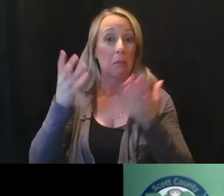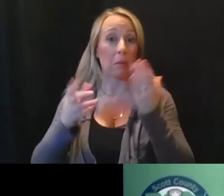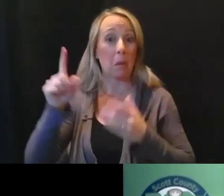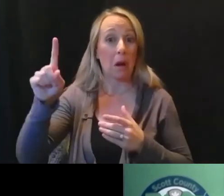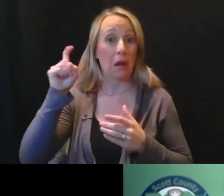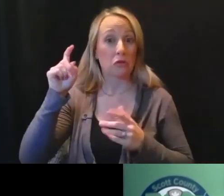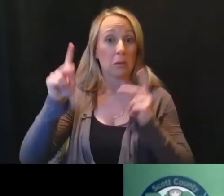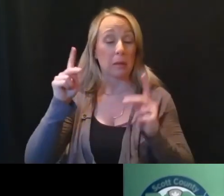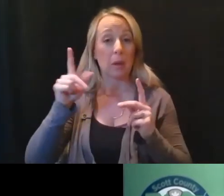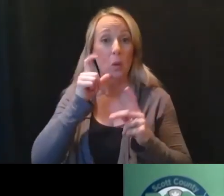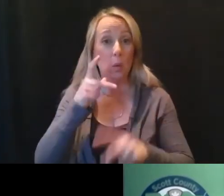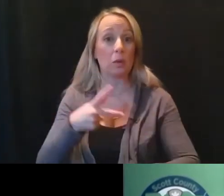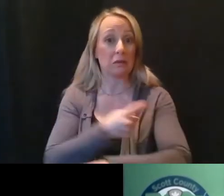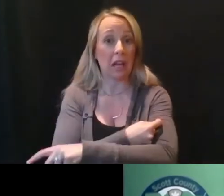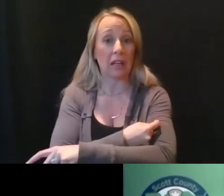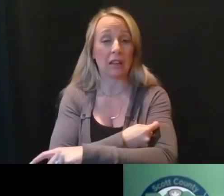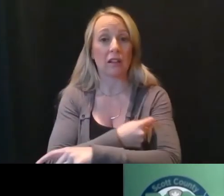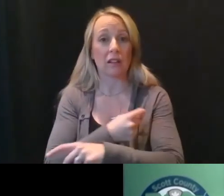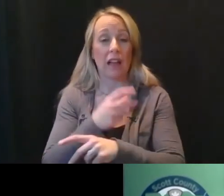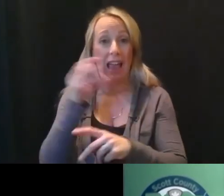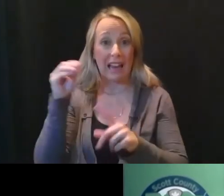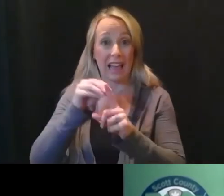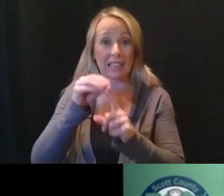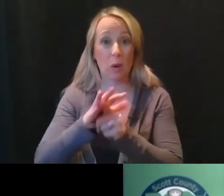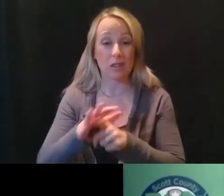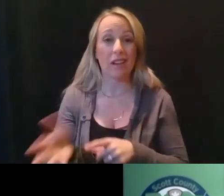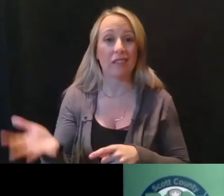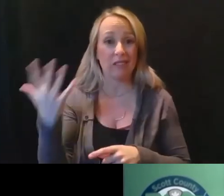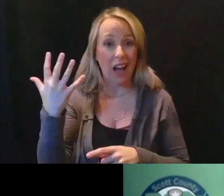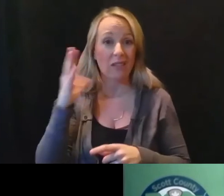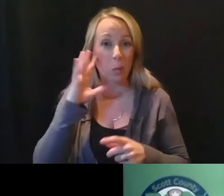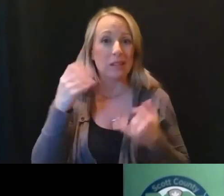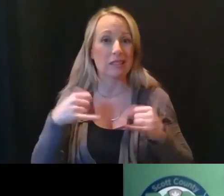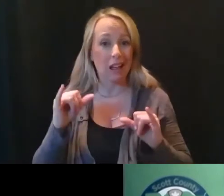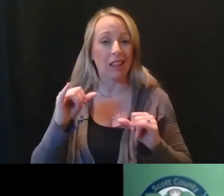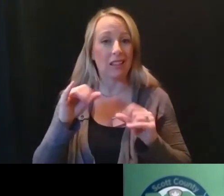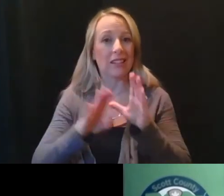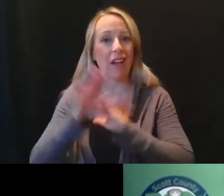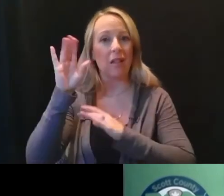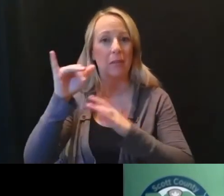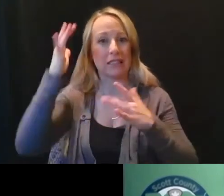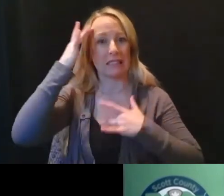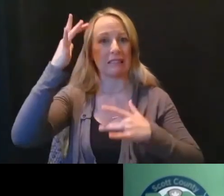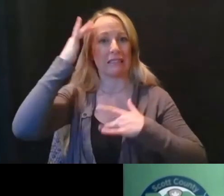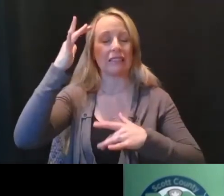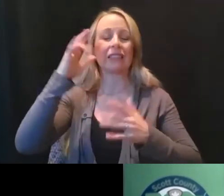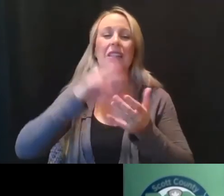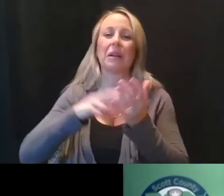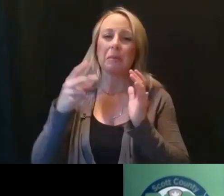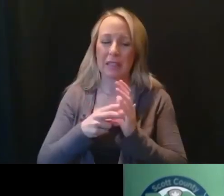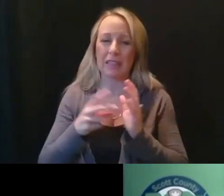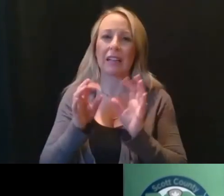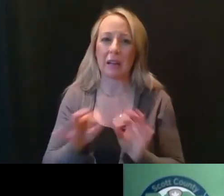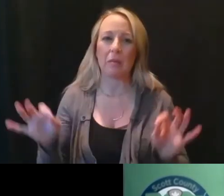exposed to a disease, 5 will develop it. So it's still important to employ those public